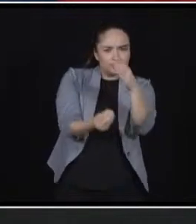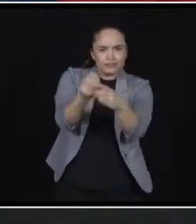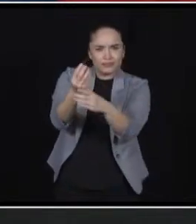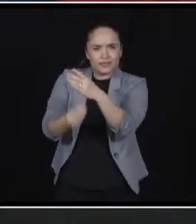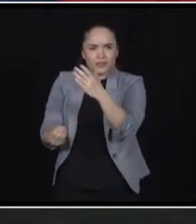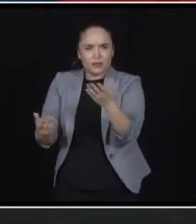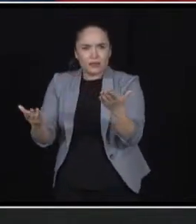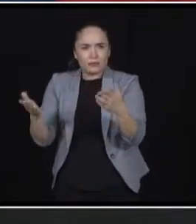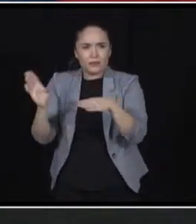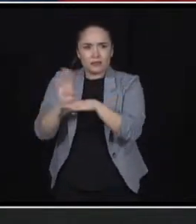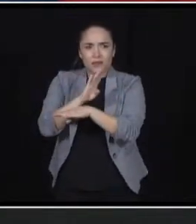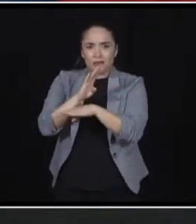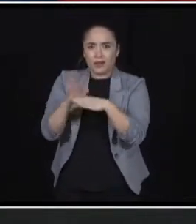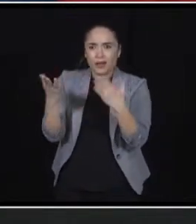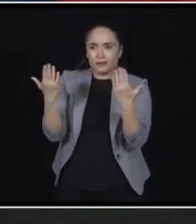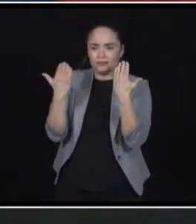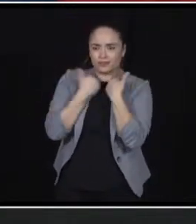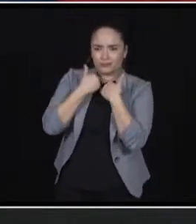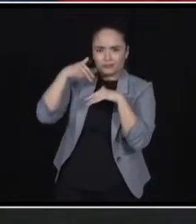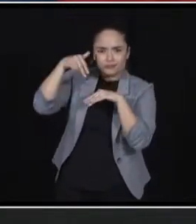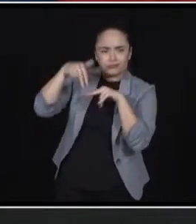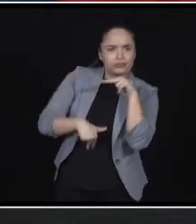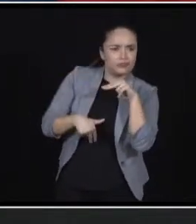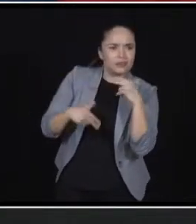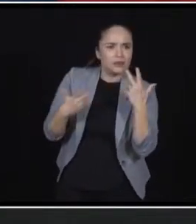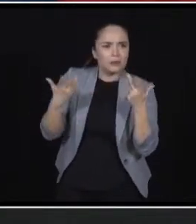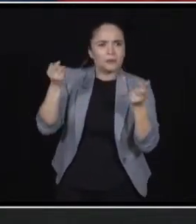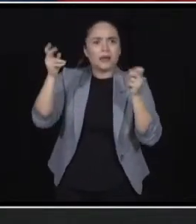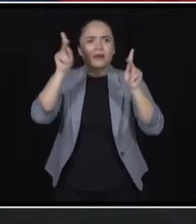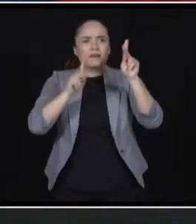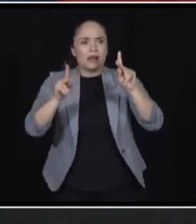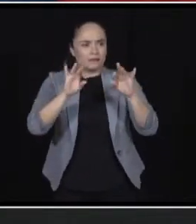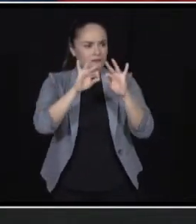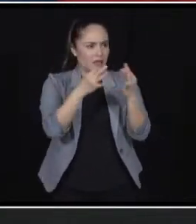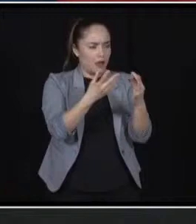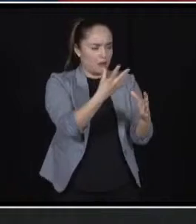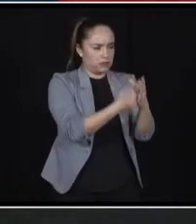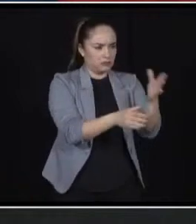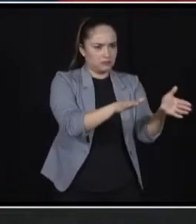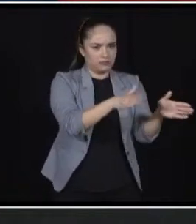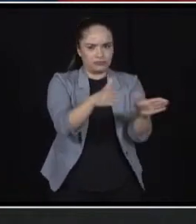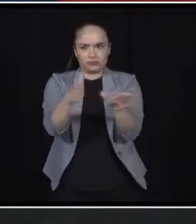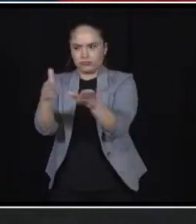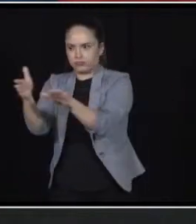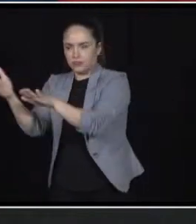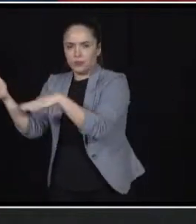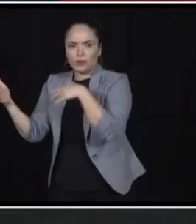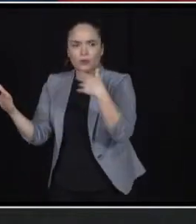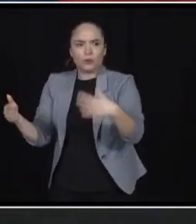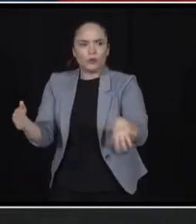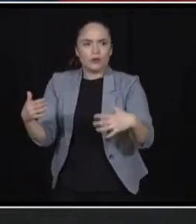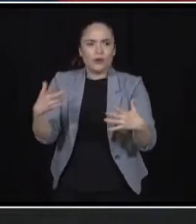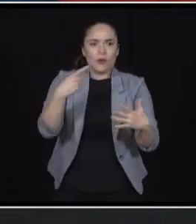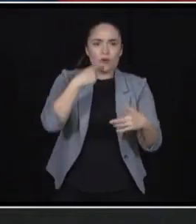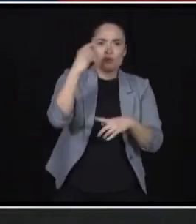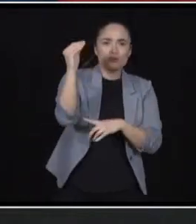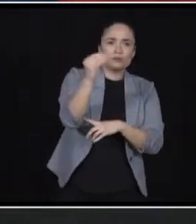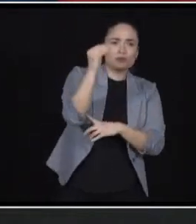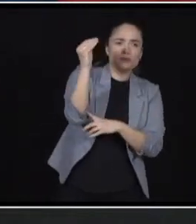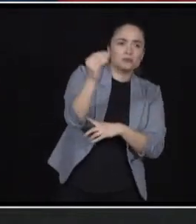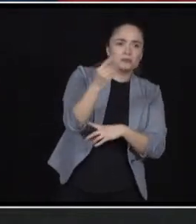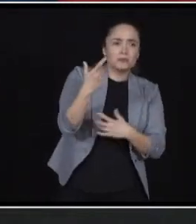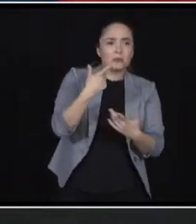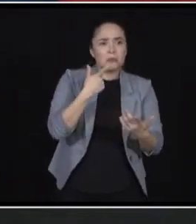ones dying in crowded ICUs and hospitals. So by what metric is Ontario, quote, doing pretty well? Well, I